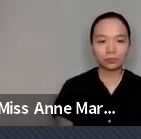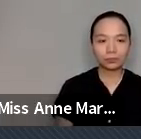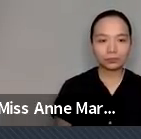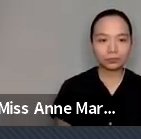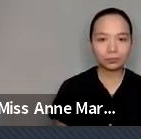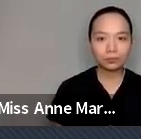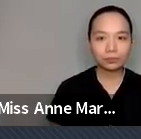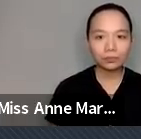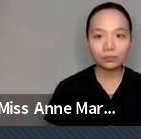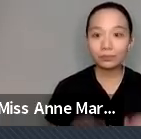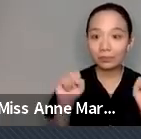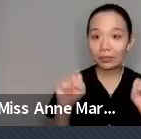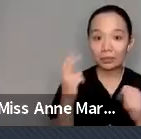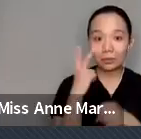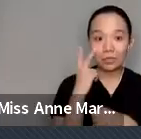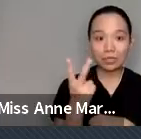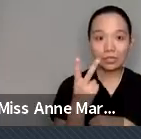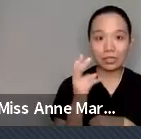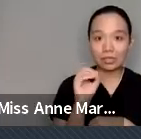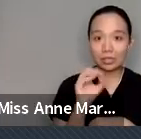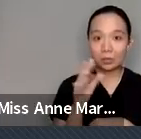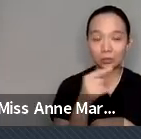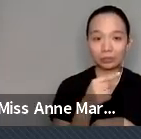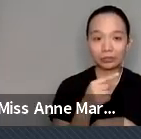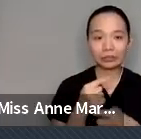Okay, can you see the screen?